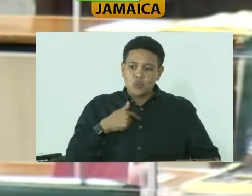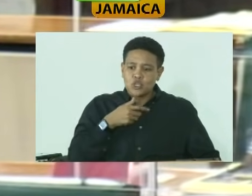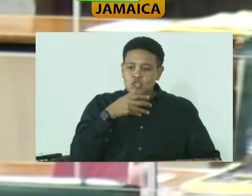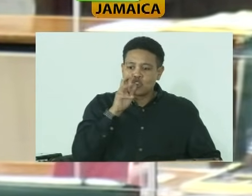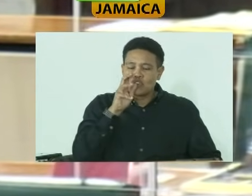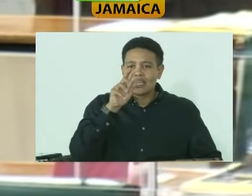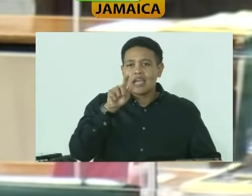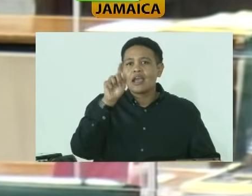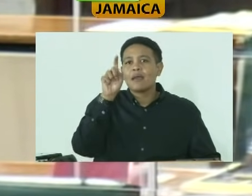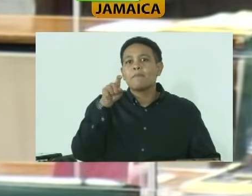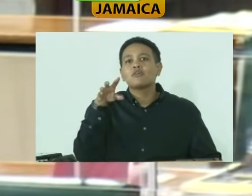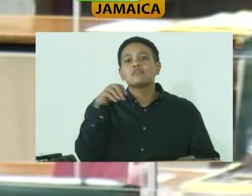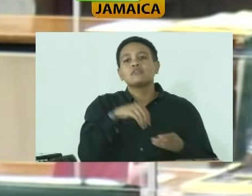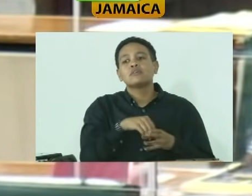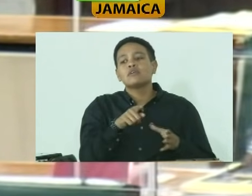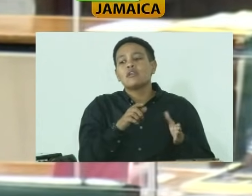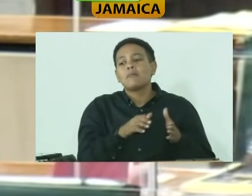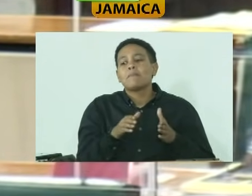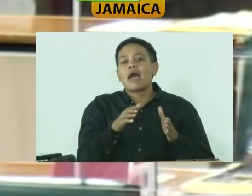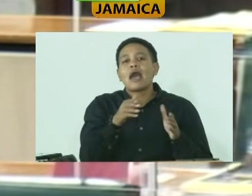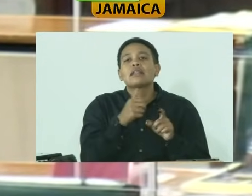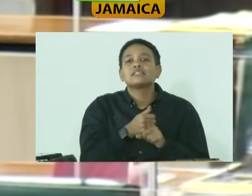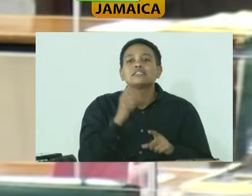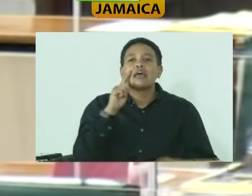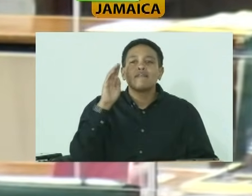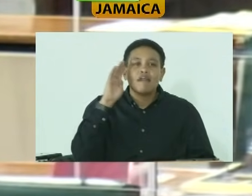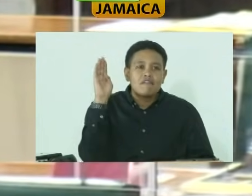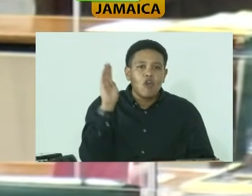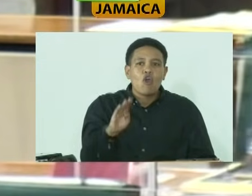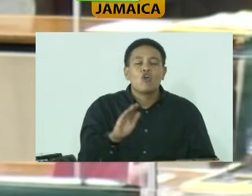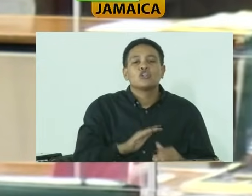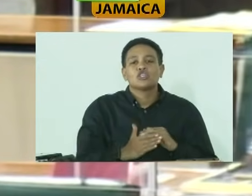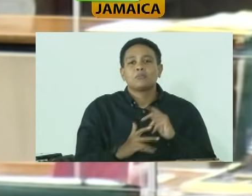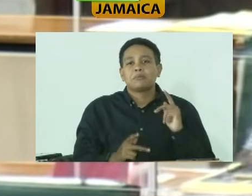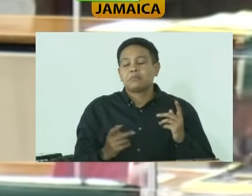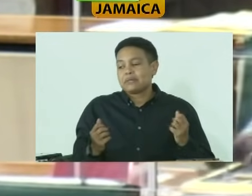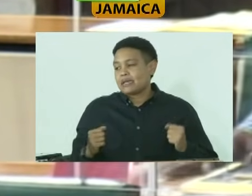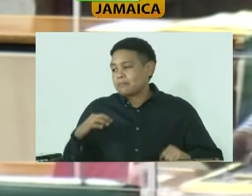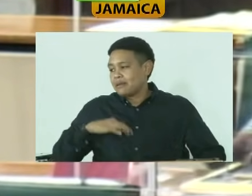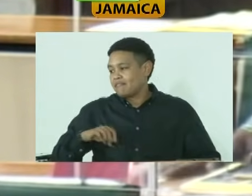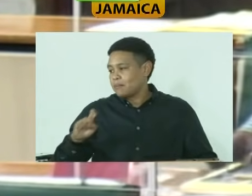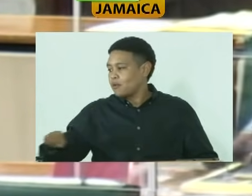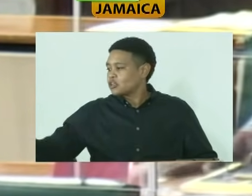it must be in the palms of every single Jamaican child.